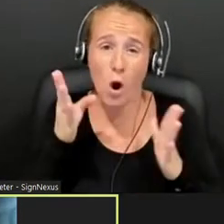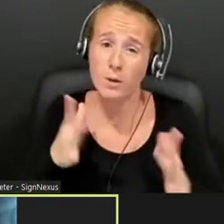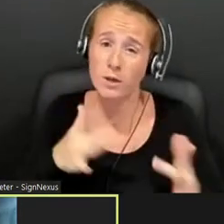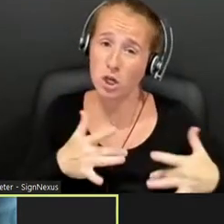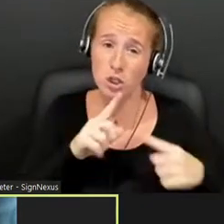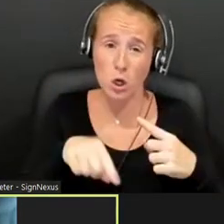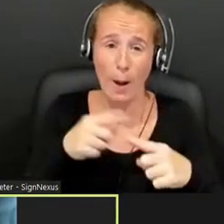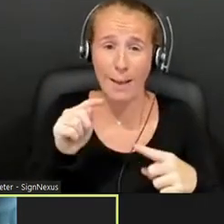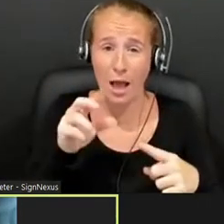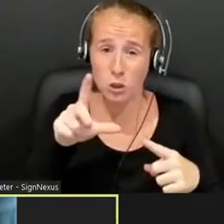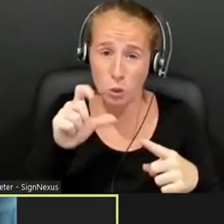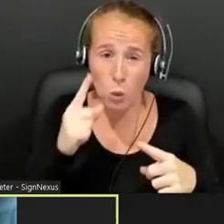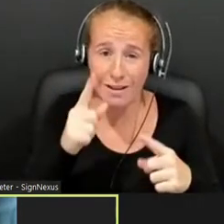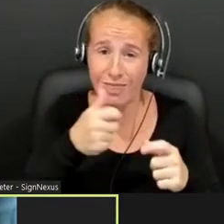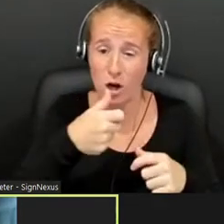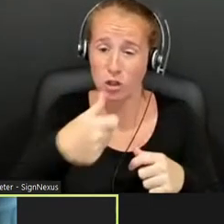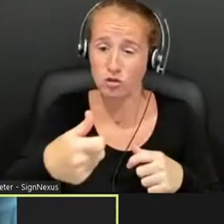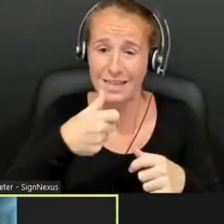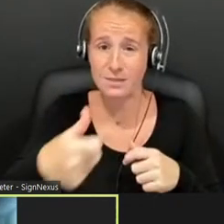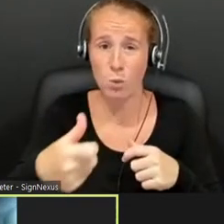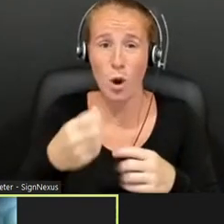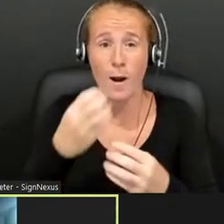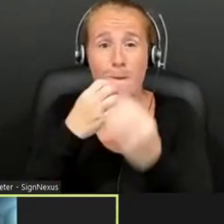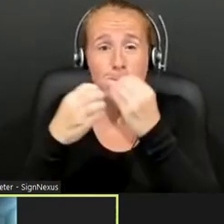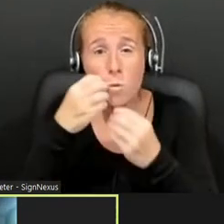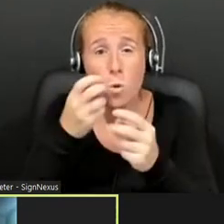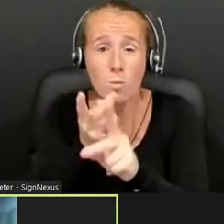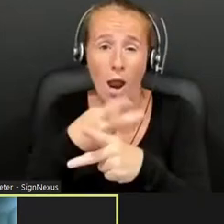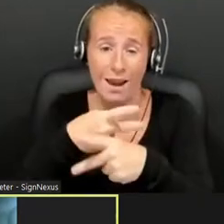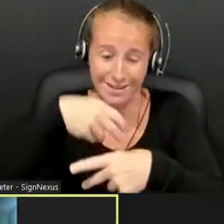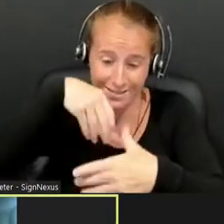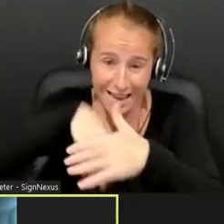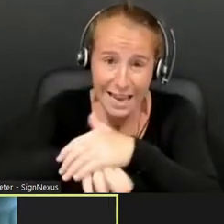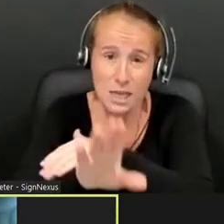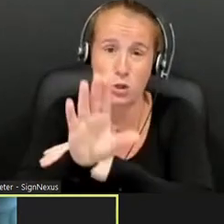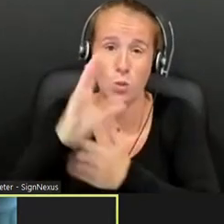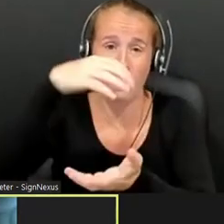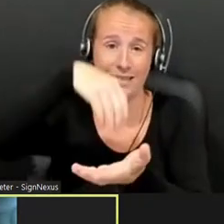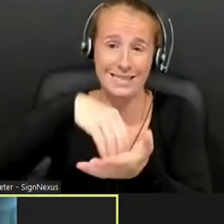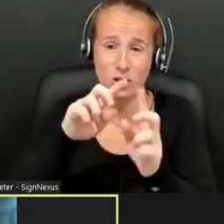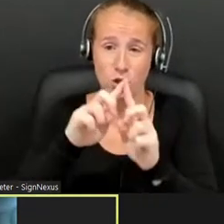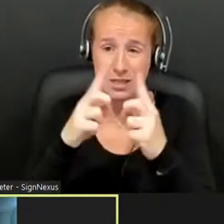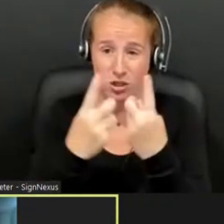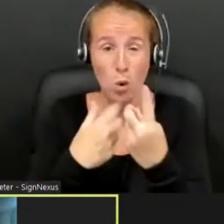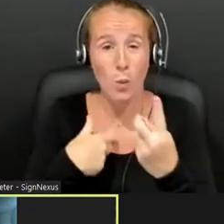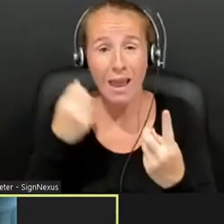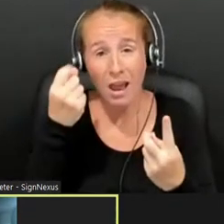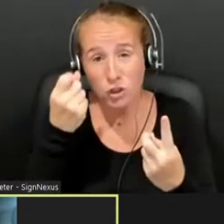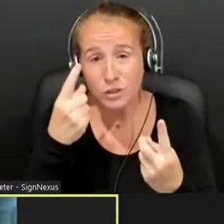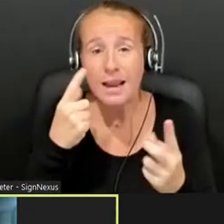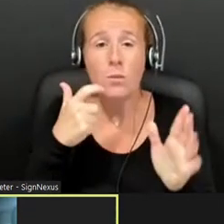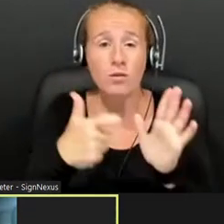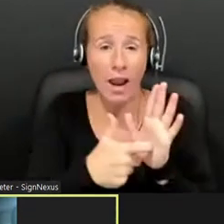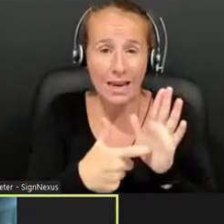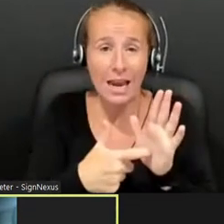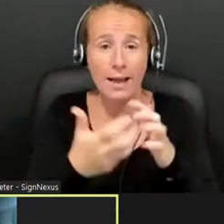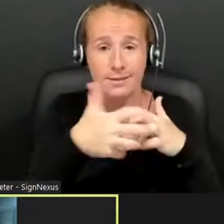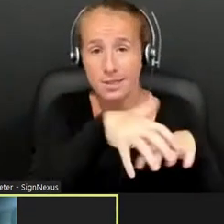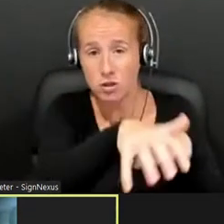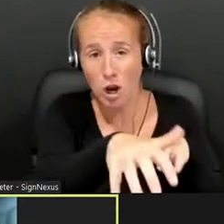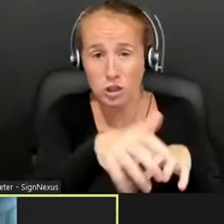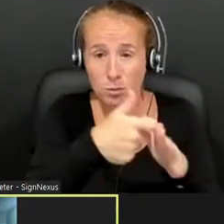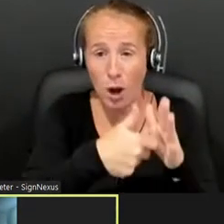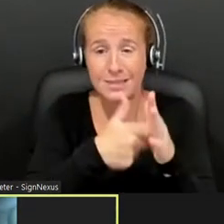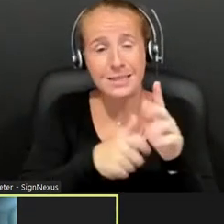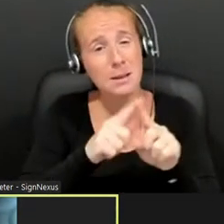food products into the central business district we recognize the purpose of congestion pricing but it is also imperative that